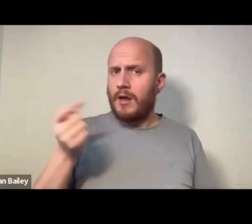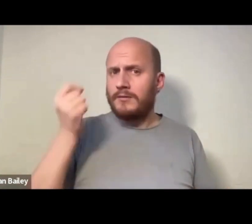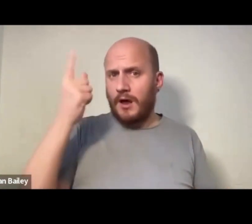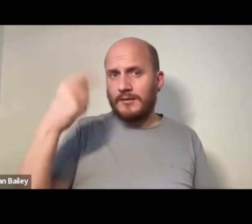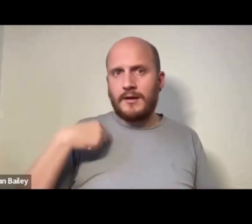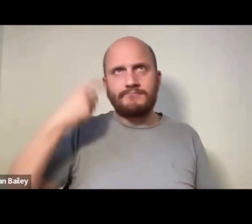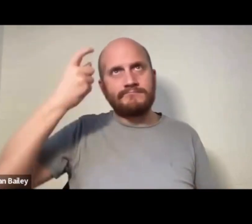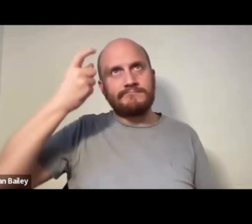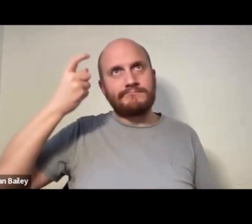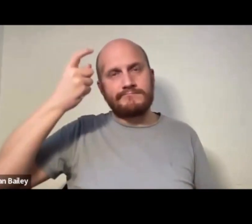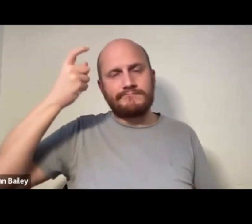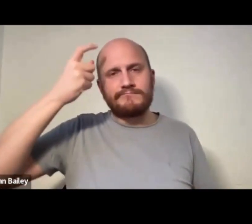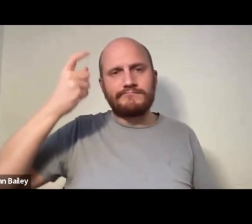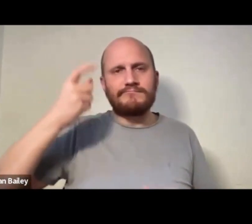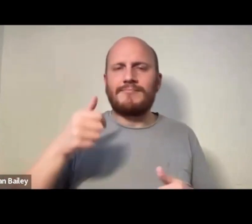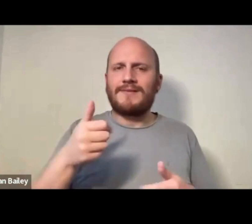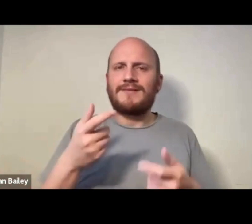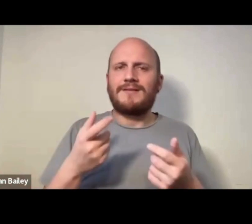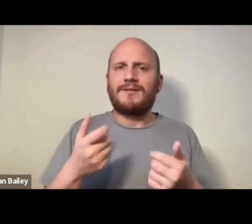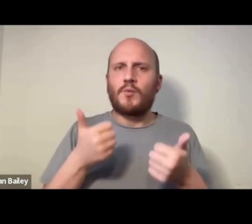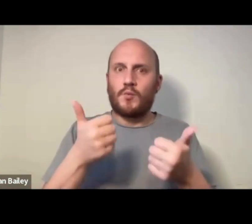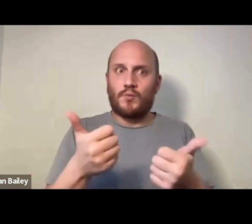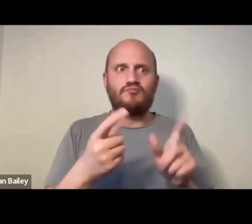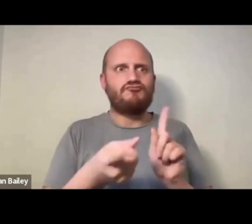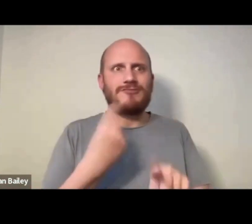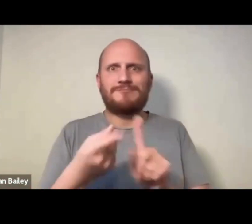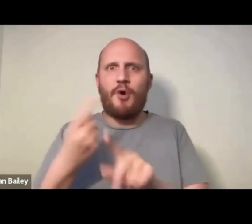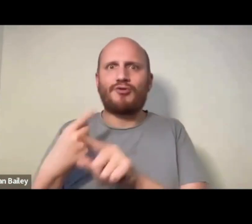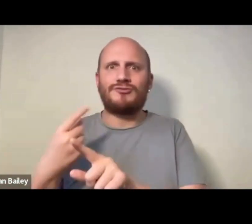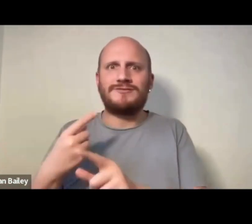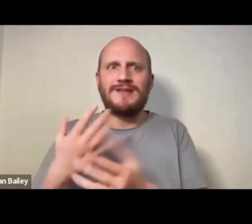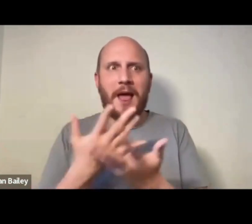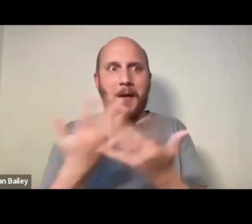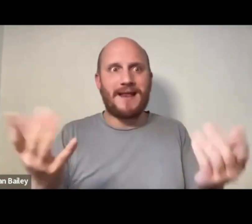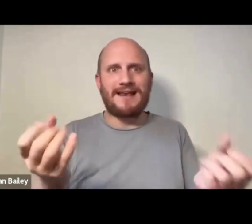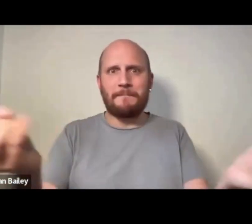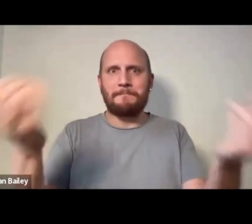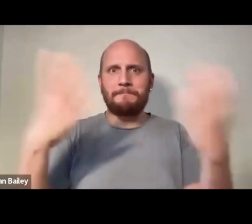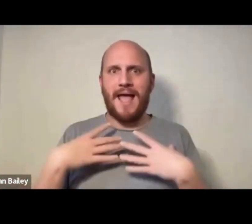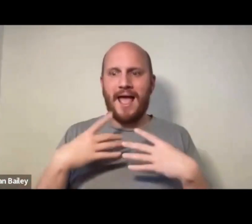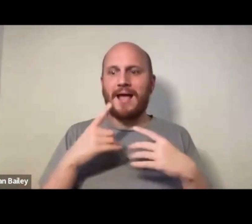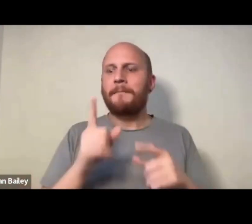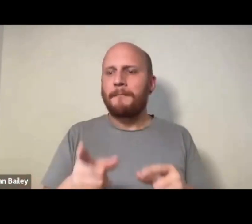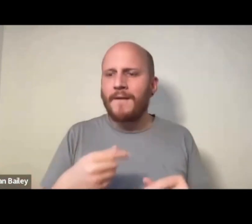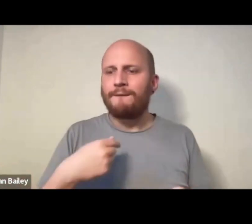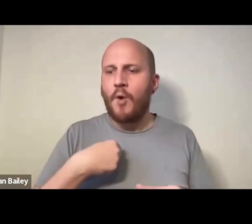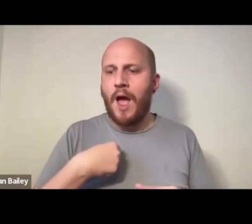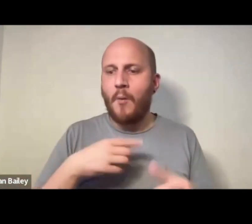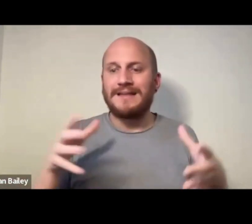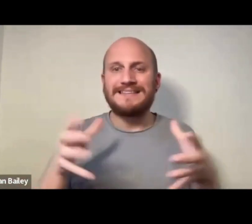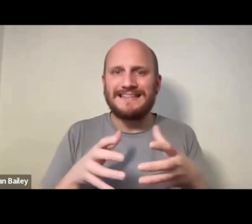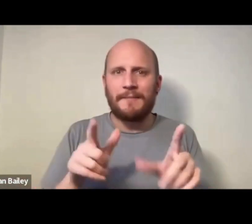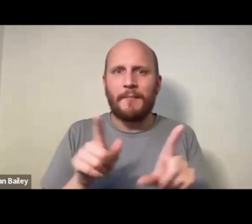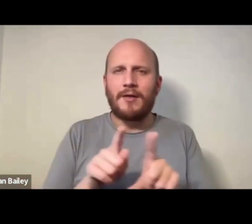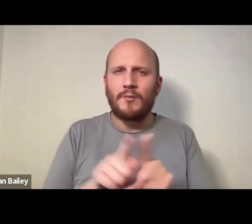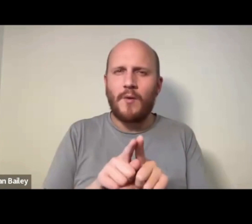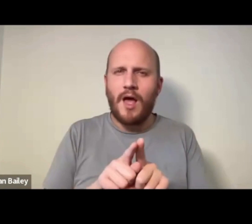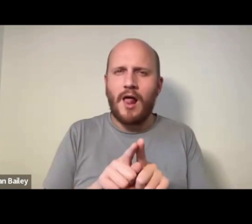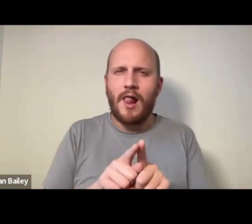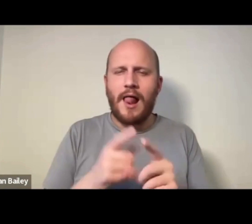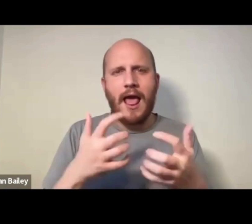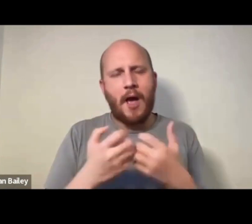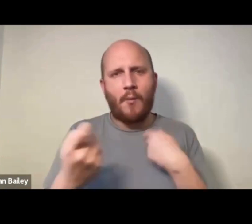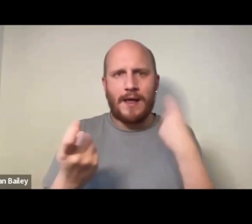a lot, and to kind of get a more efficient response rate, I guess, but also for our team to make it more efficient for a team to be there and get the most out of that.